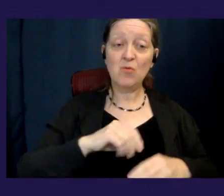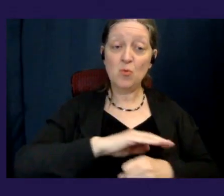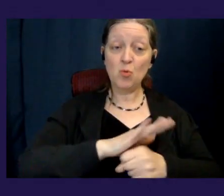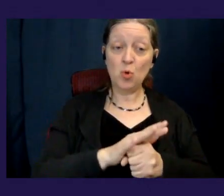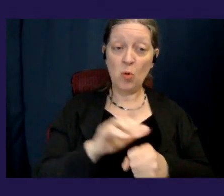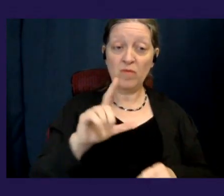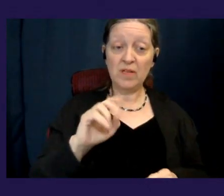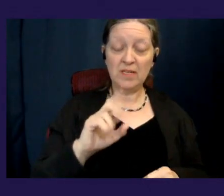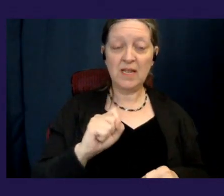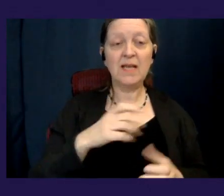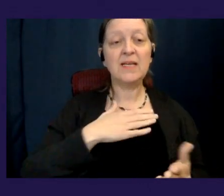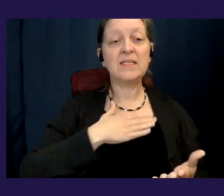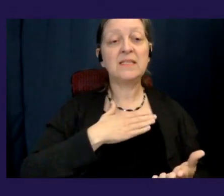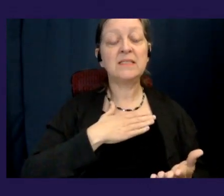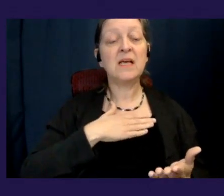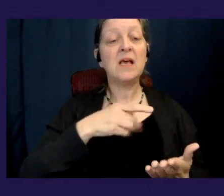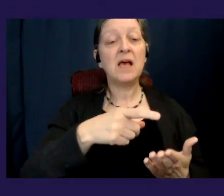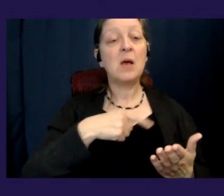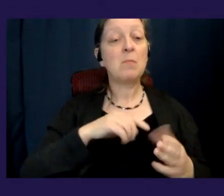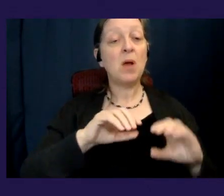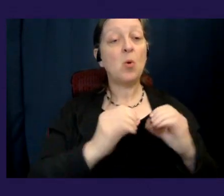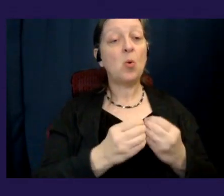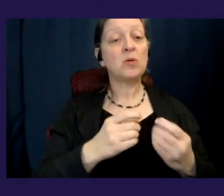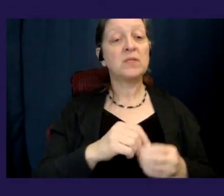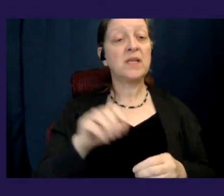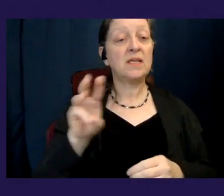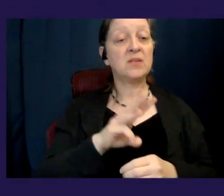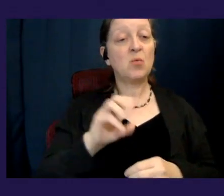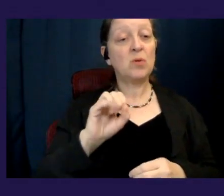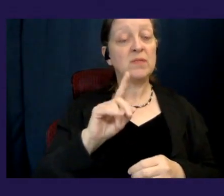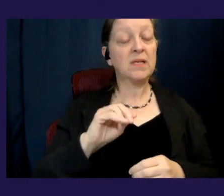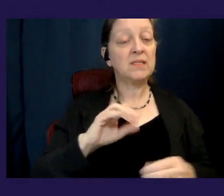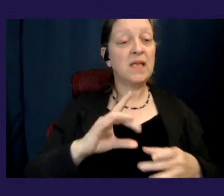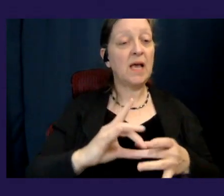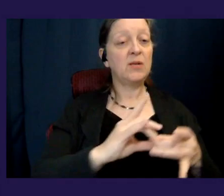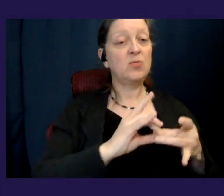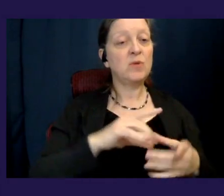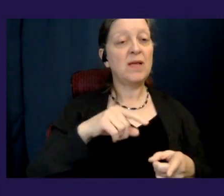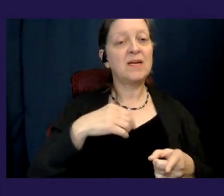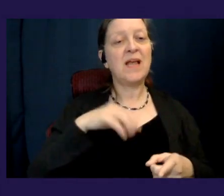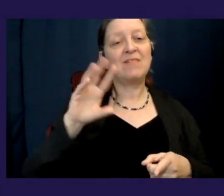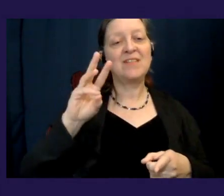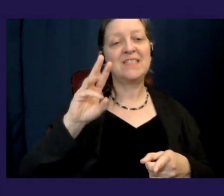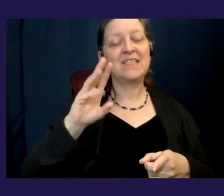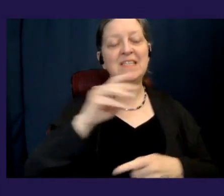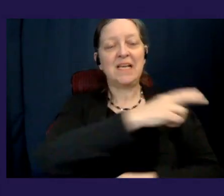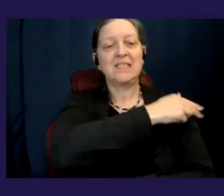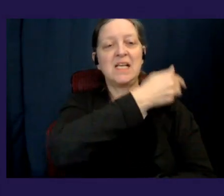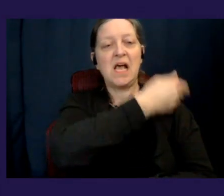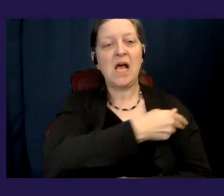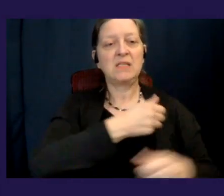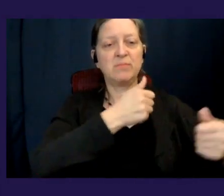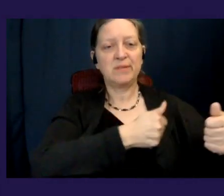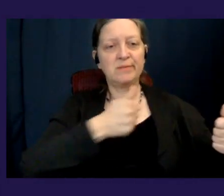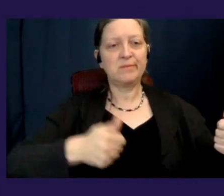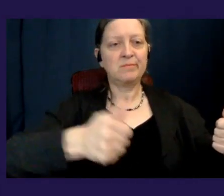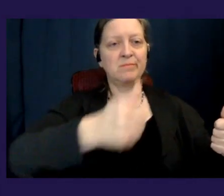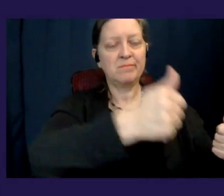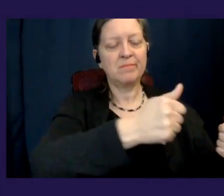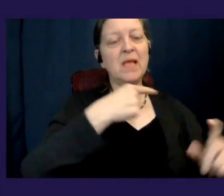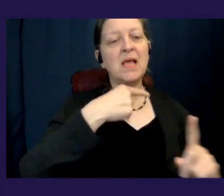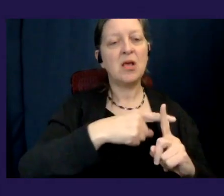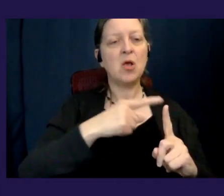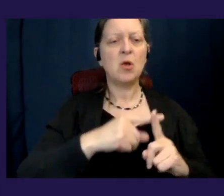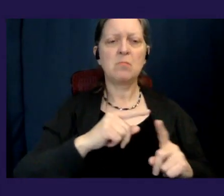Westside United, is a health collaborative that's composed of 6 anchor hospitals, as well as a wide variety of community